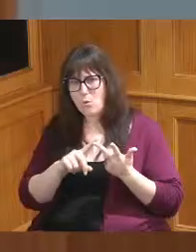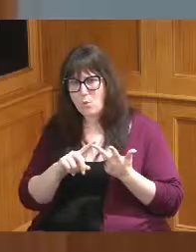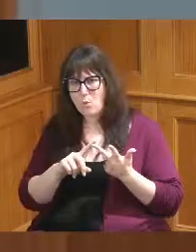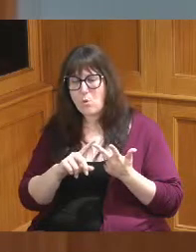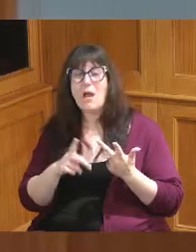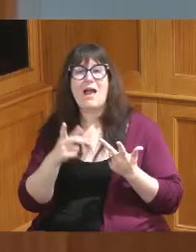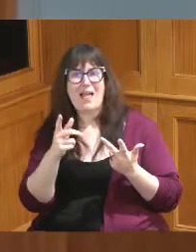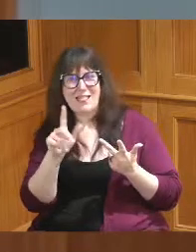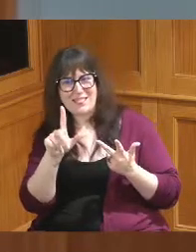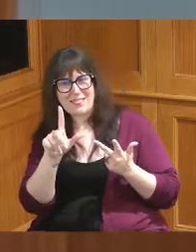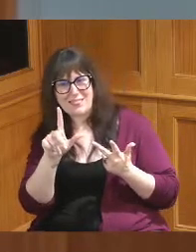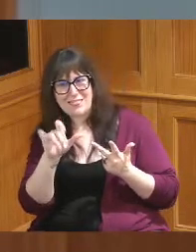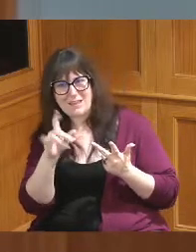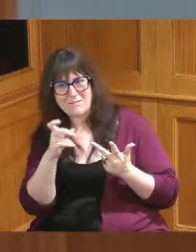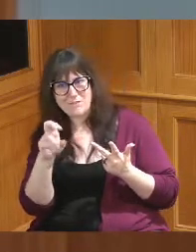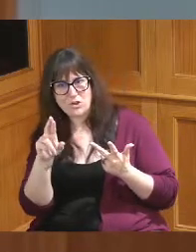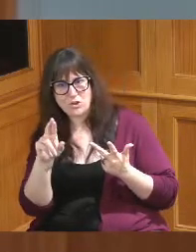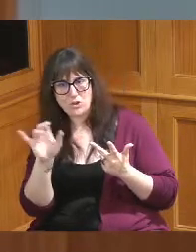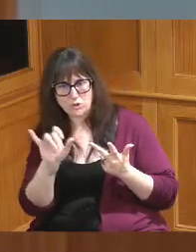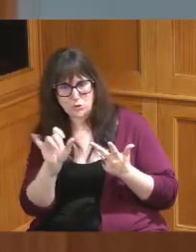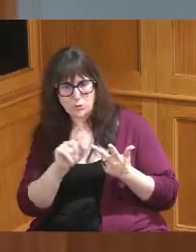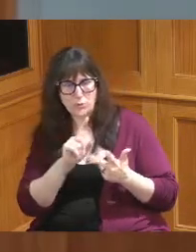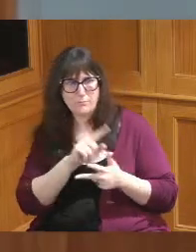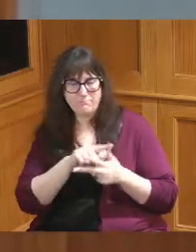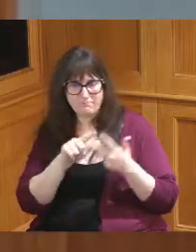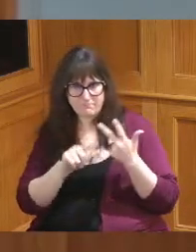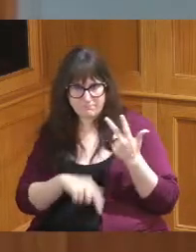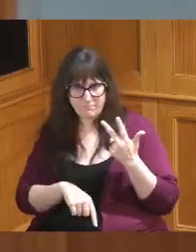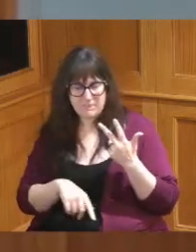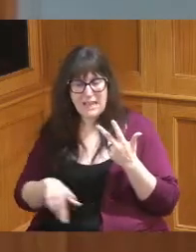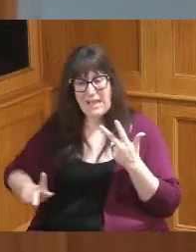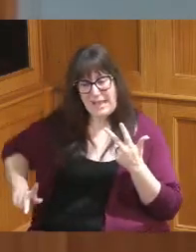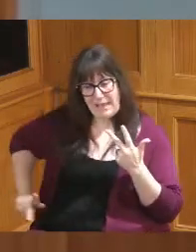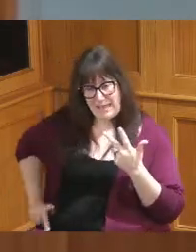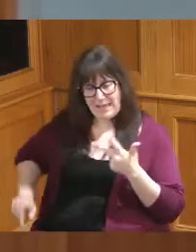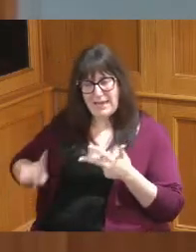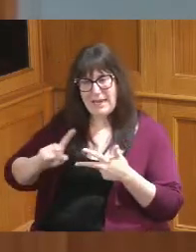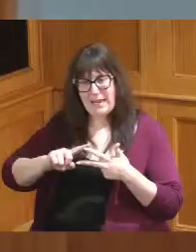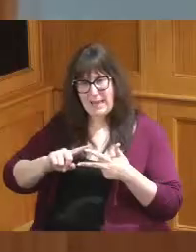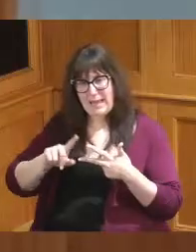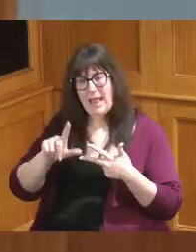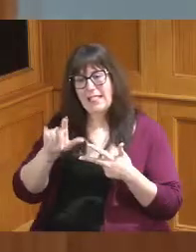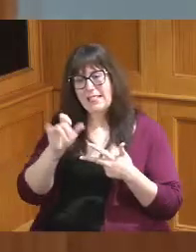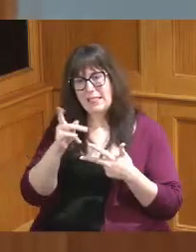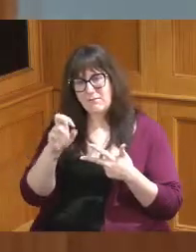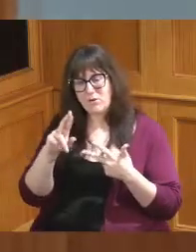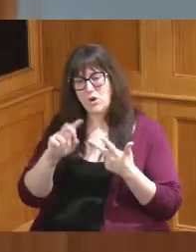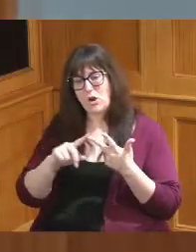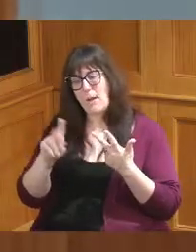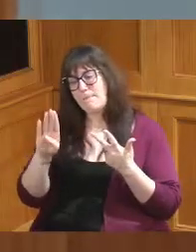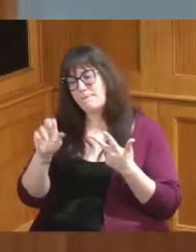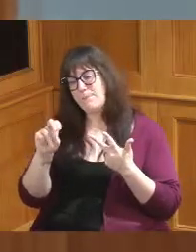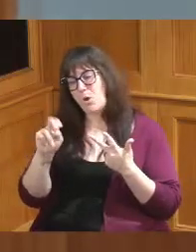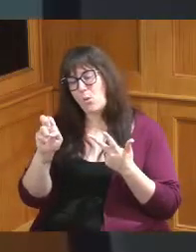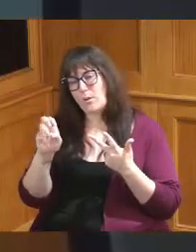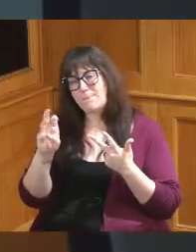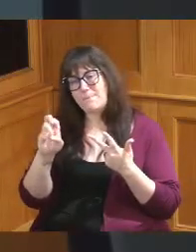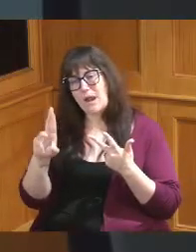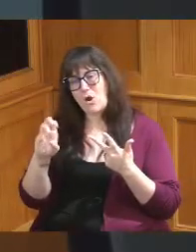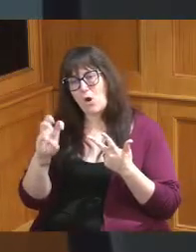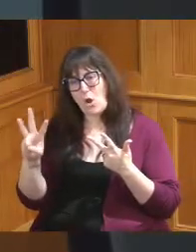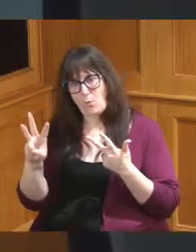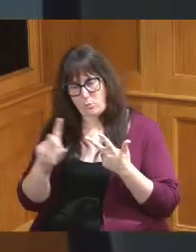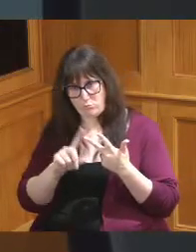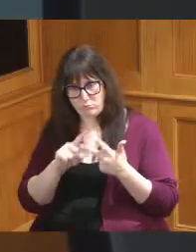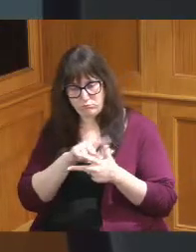liver. So you can donate, be a living donor through your kidney, a lobe of your liver, and bone marrow. Okay, very good.